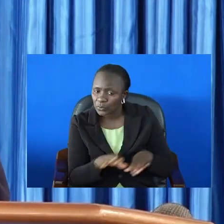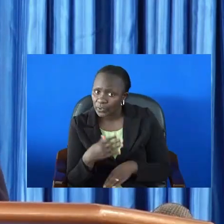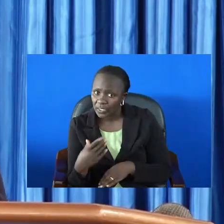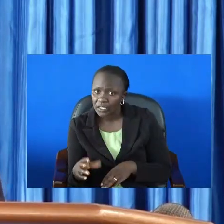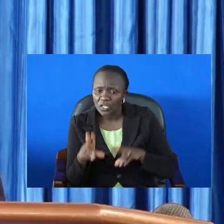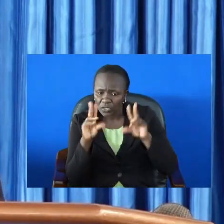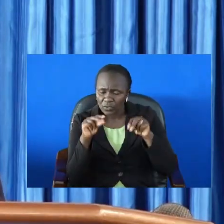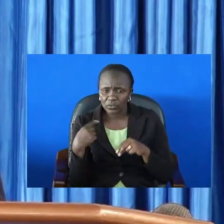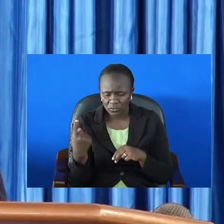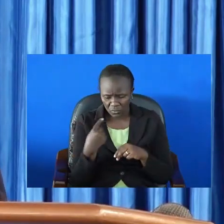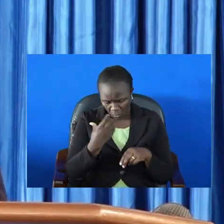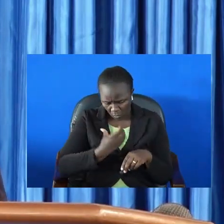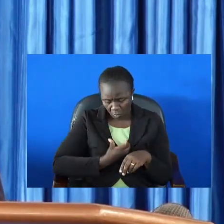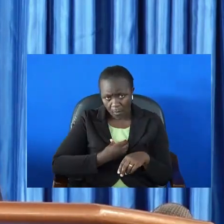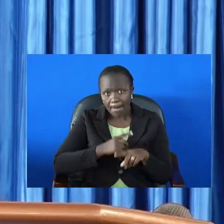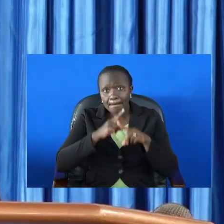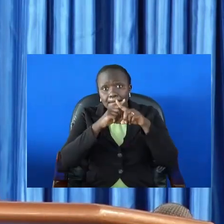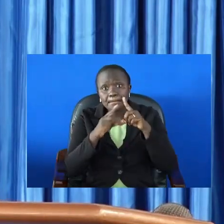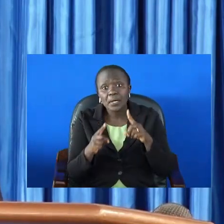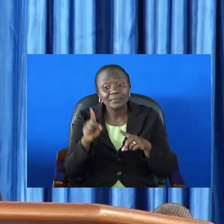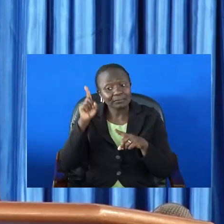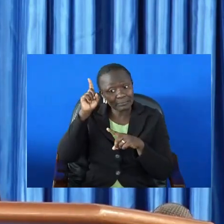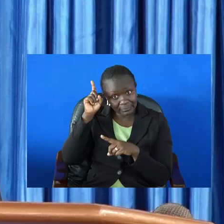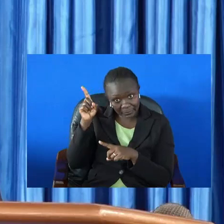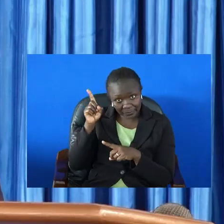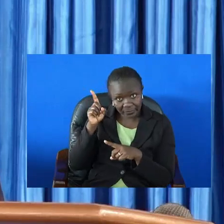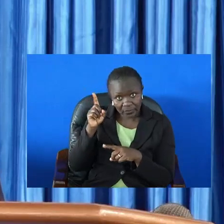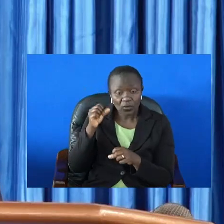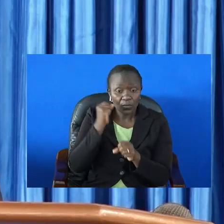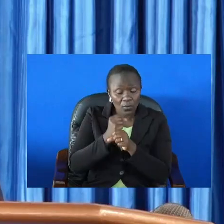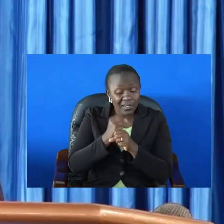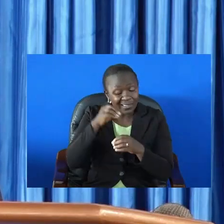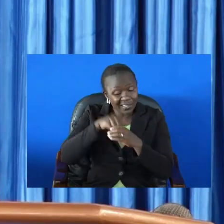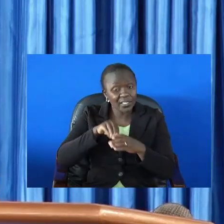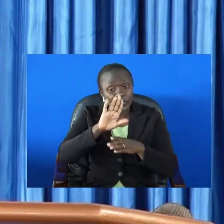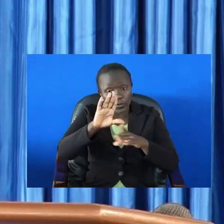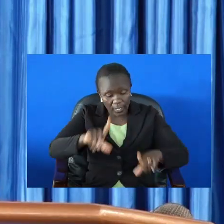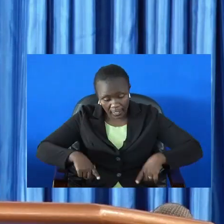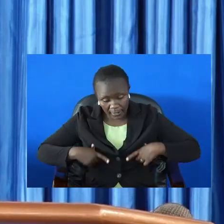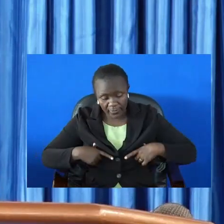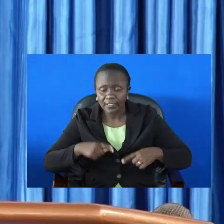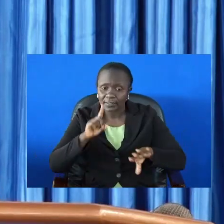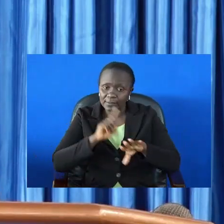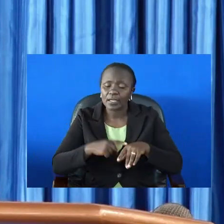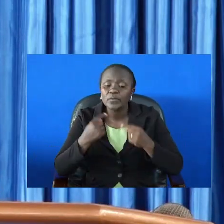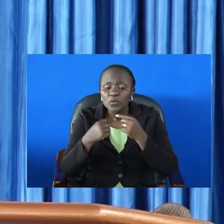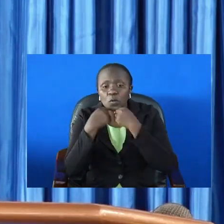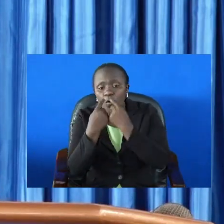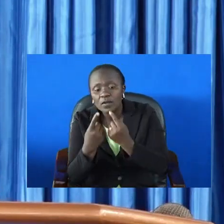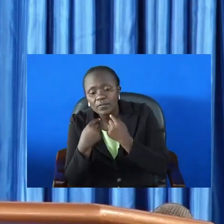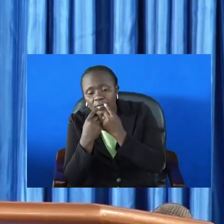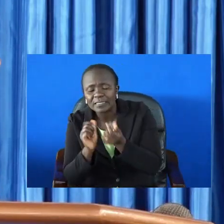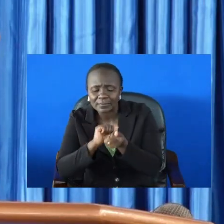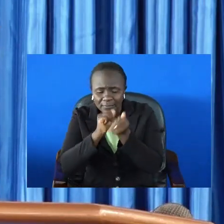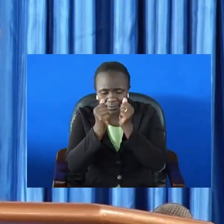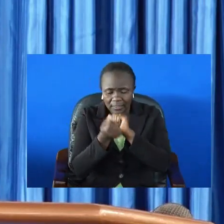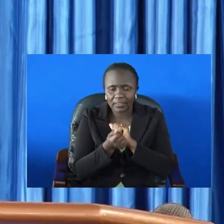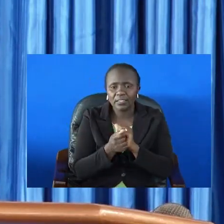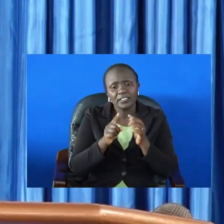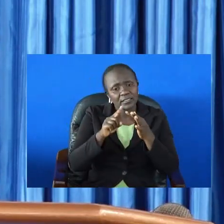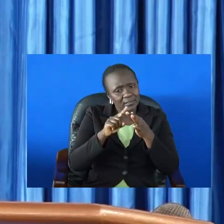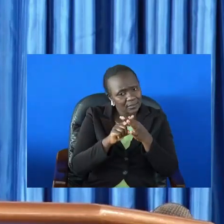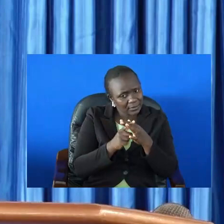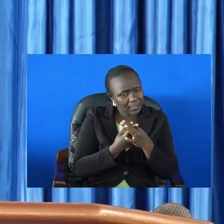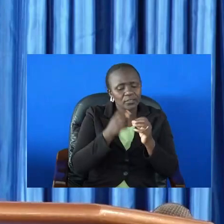not on your own, but by Him that is working in your life. When you repent, you turn and begin to